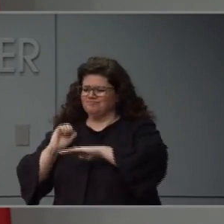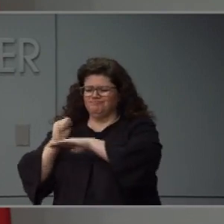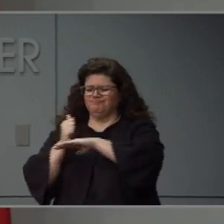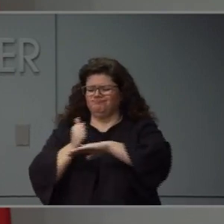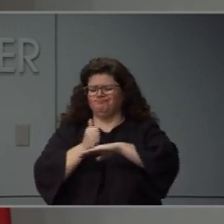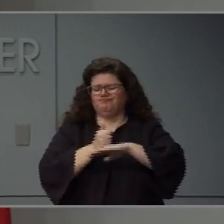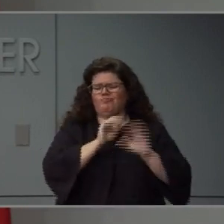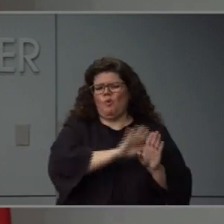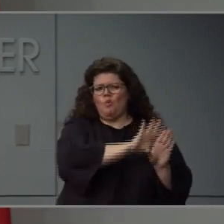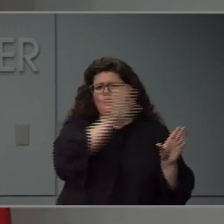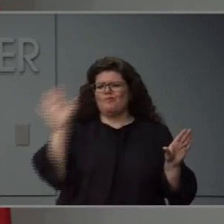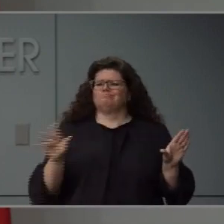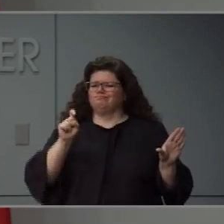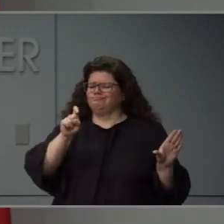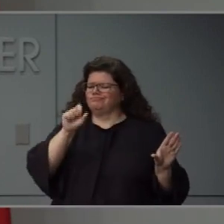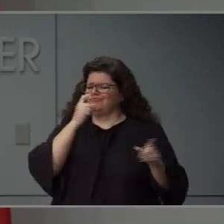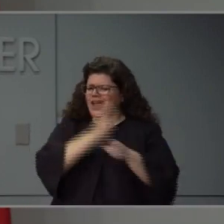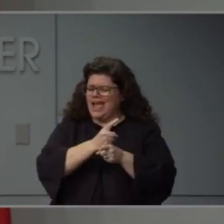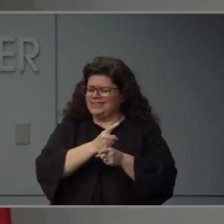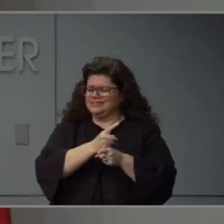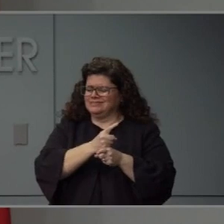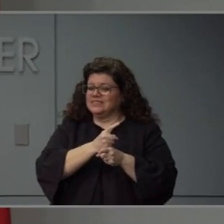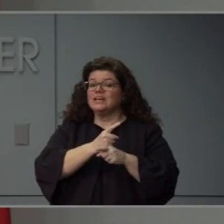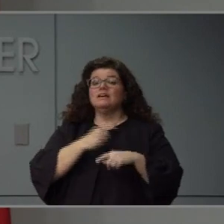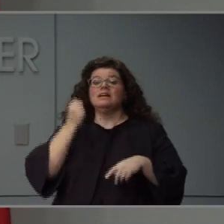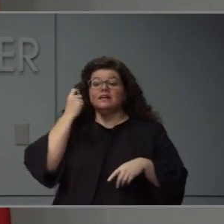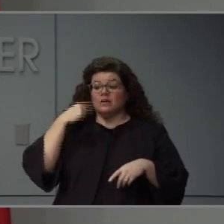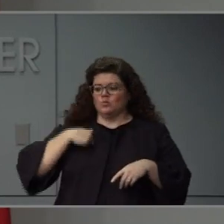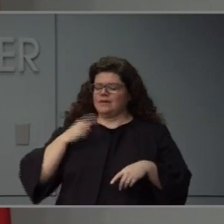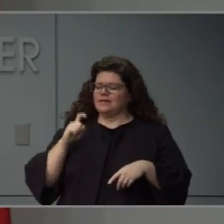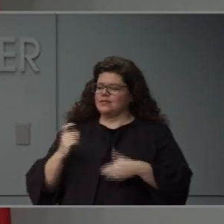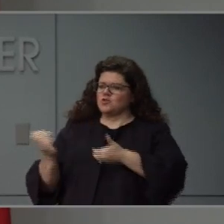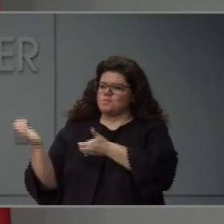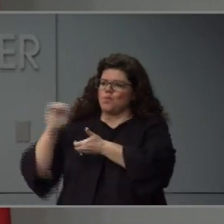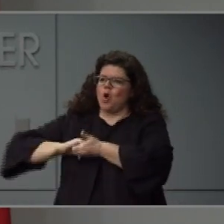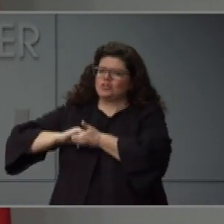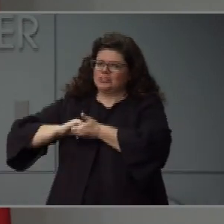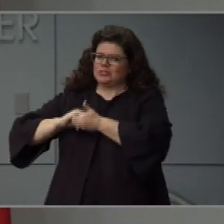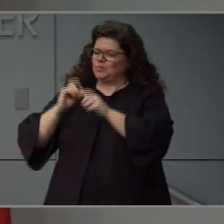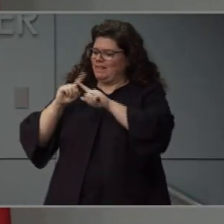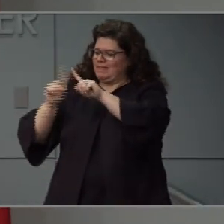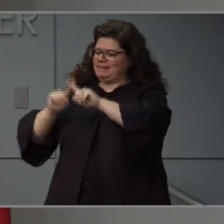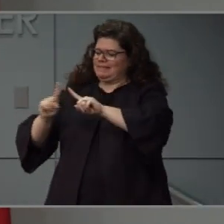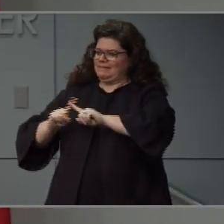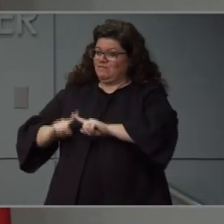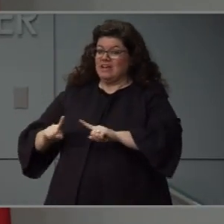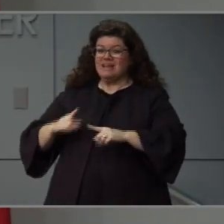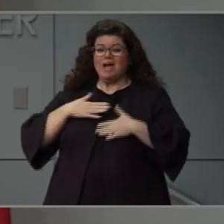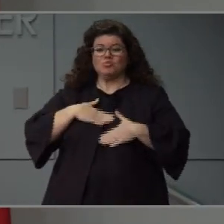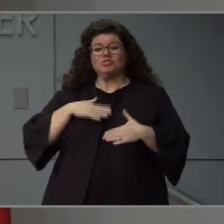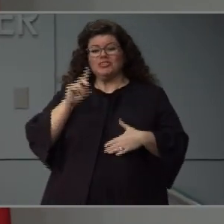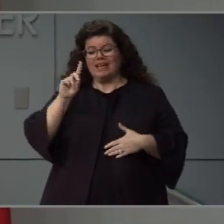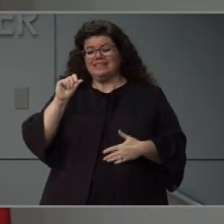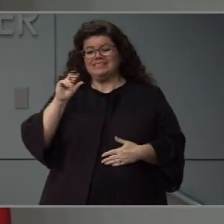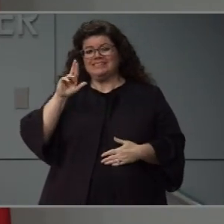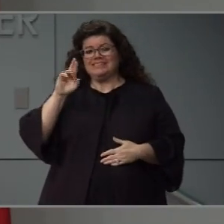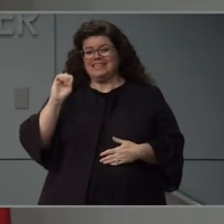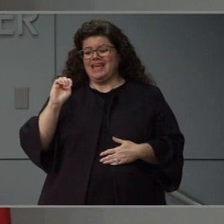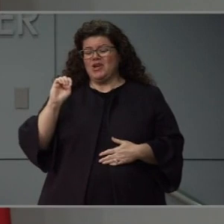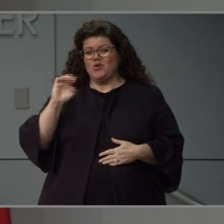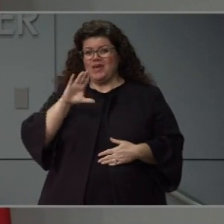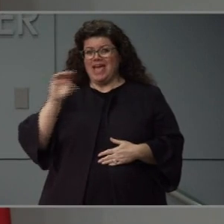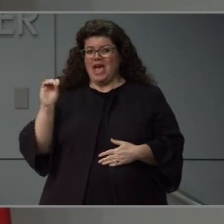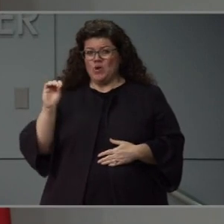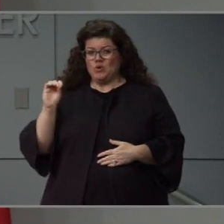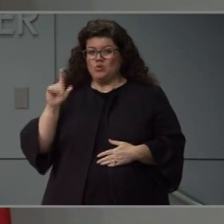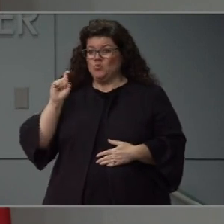our partnership with many different types of entities comes along. I really appreciate the Dare County folks who have said, yep, we need to have a